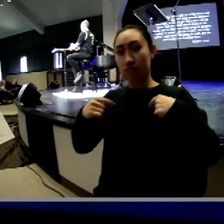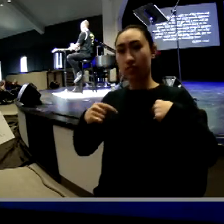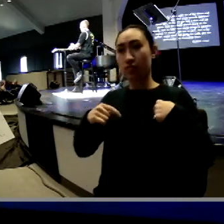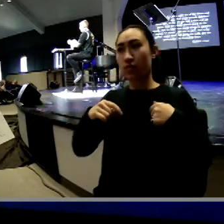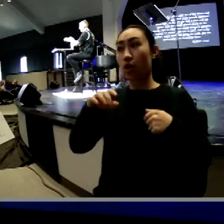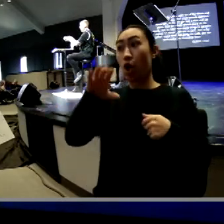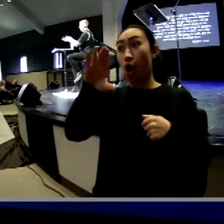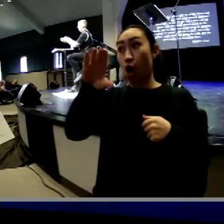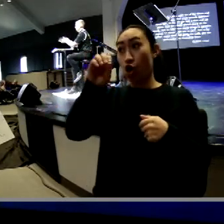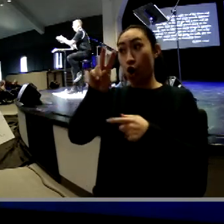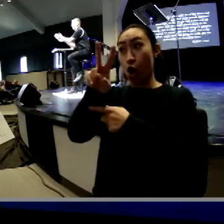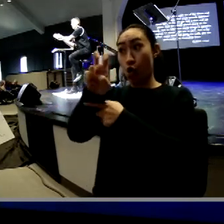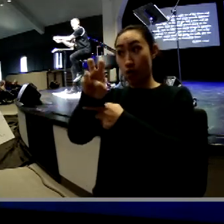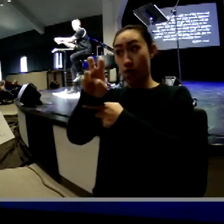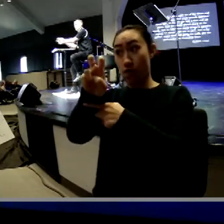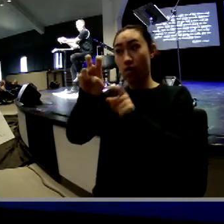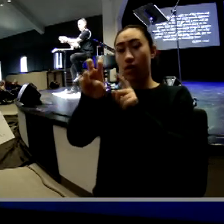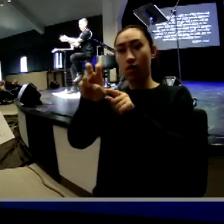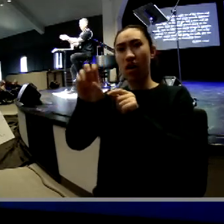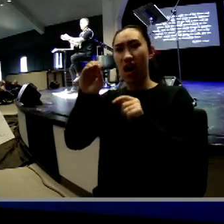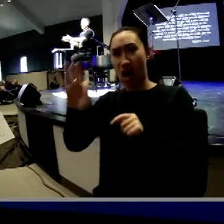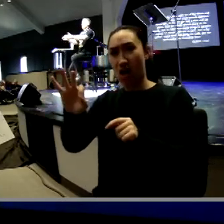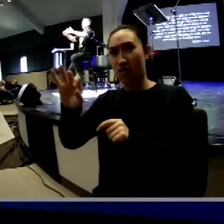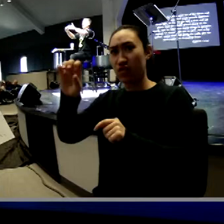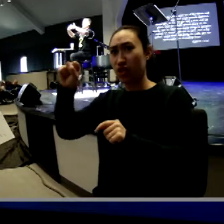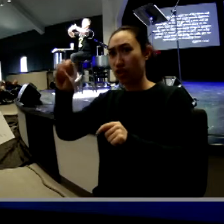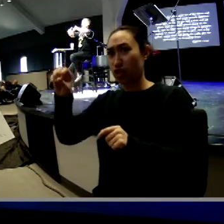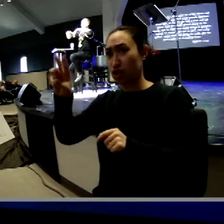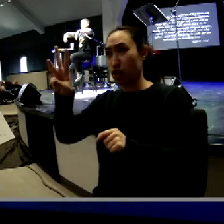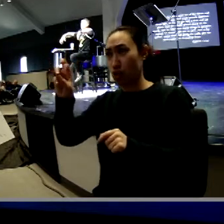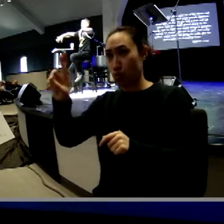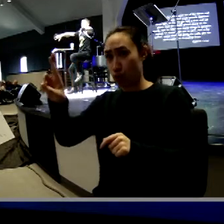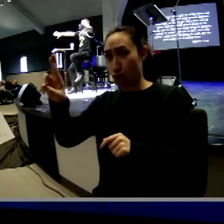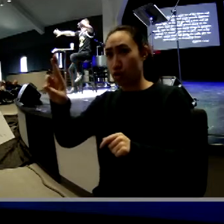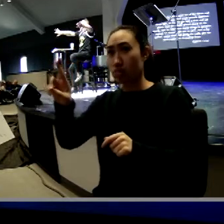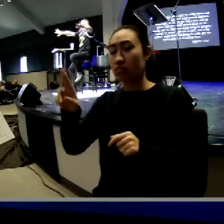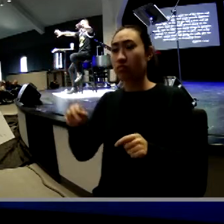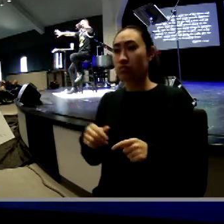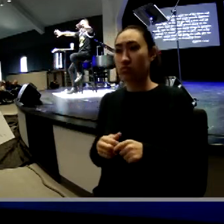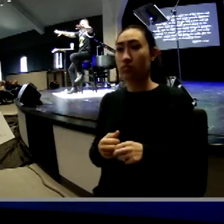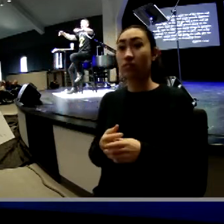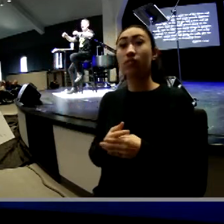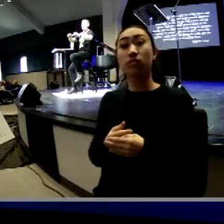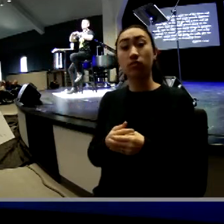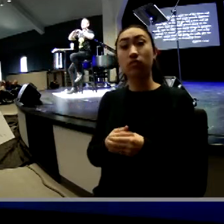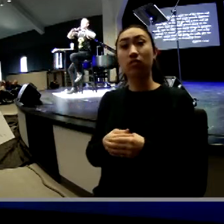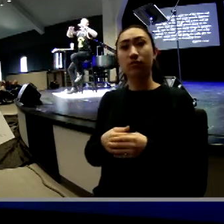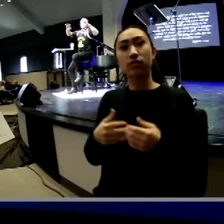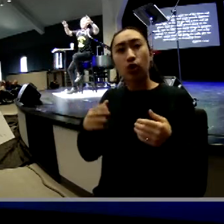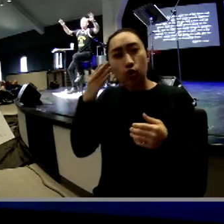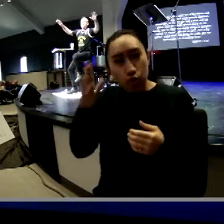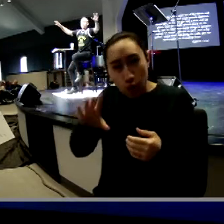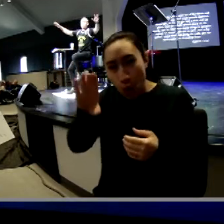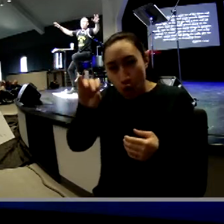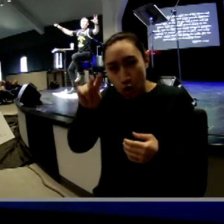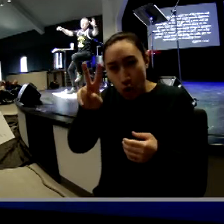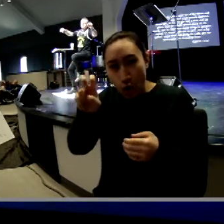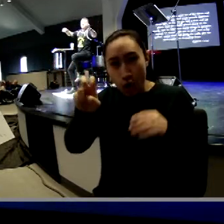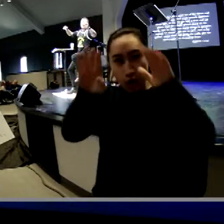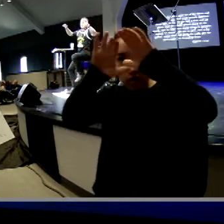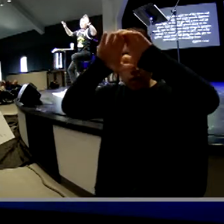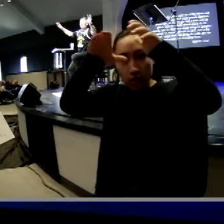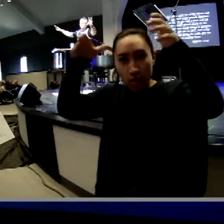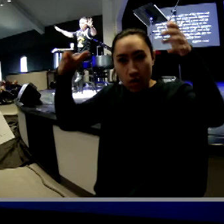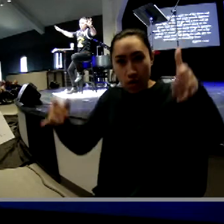exists. They think this is where Jesus gave his parable because the acoustics of this cove actually carry the human